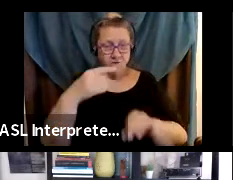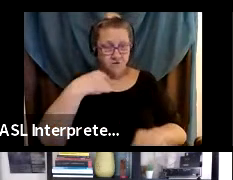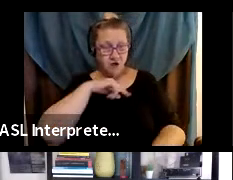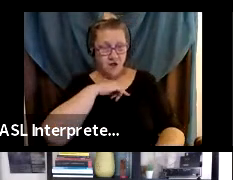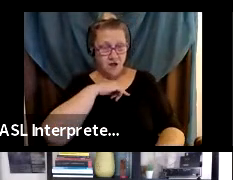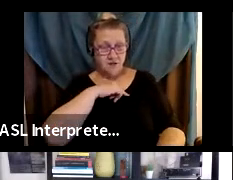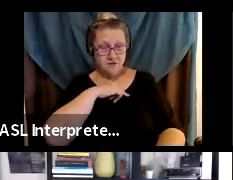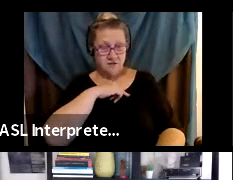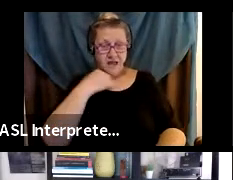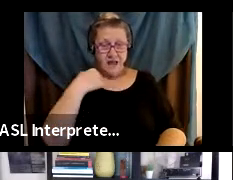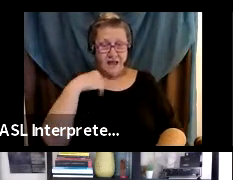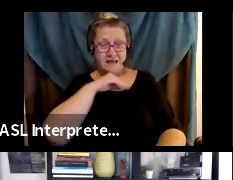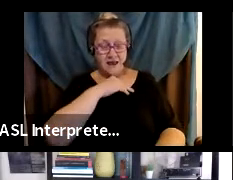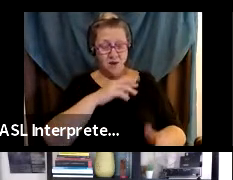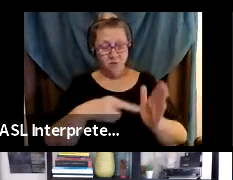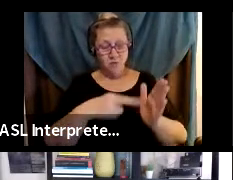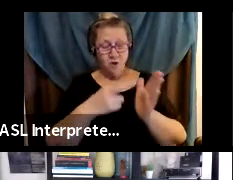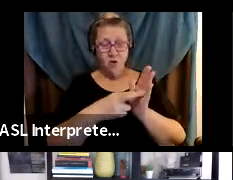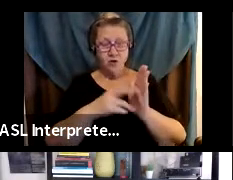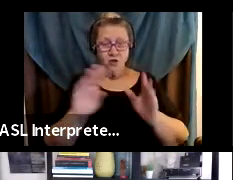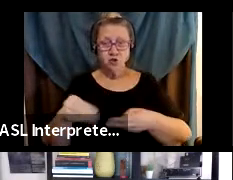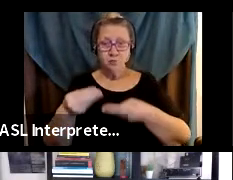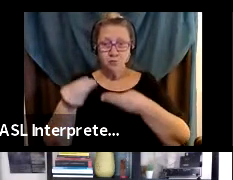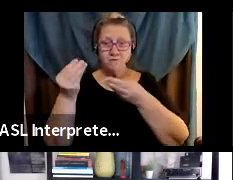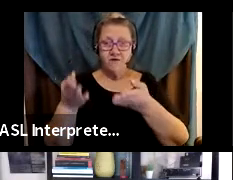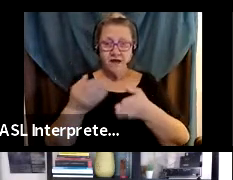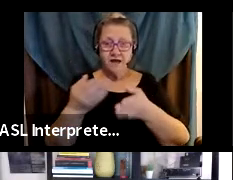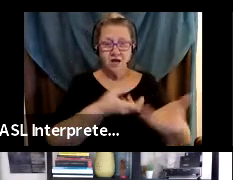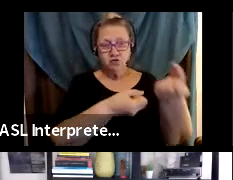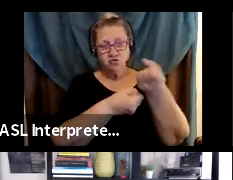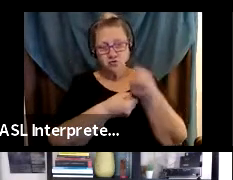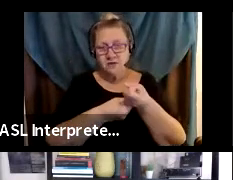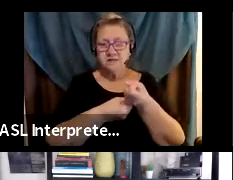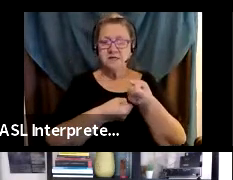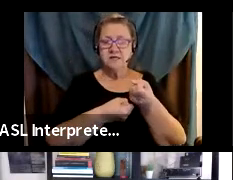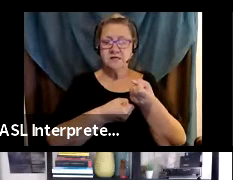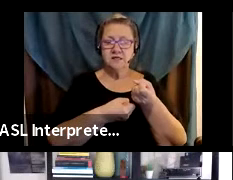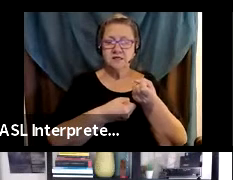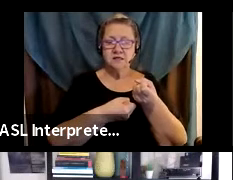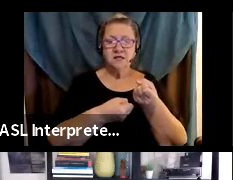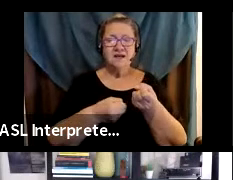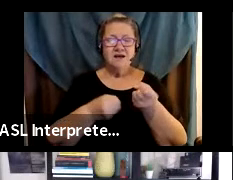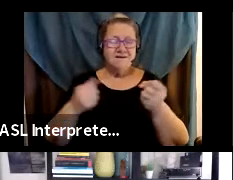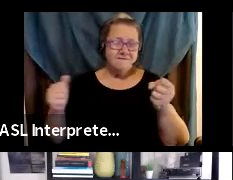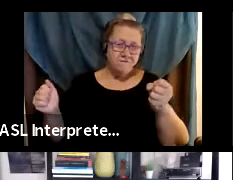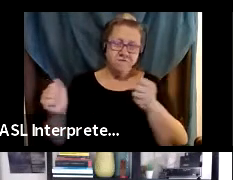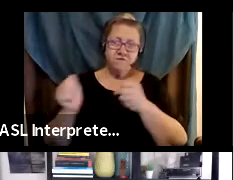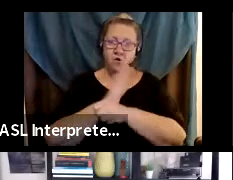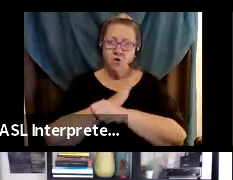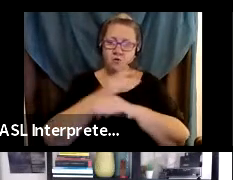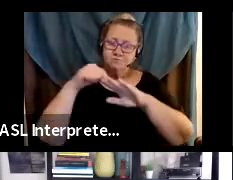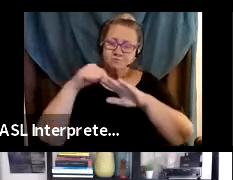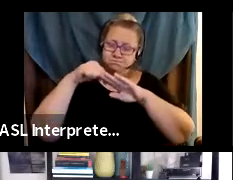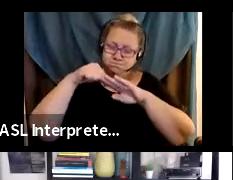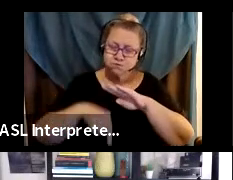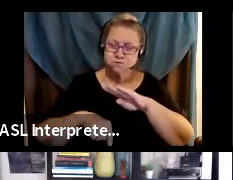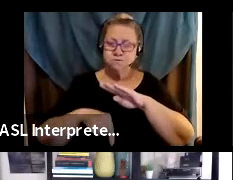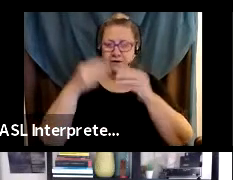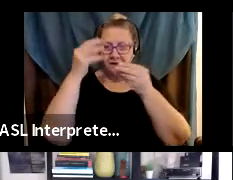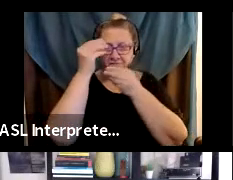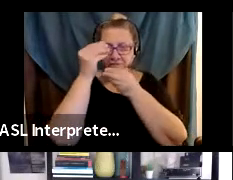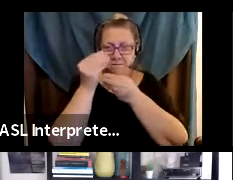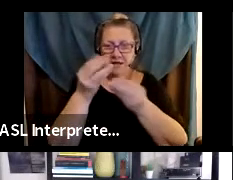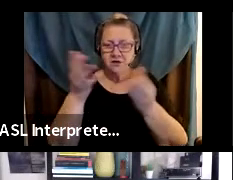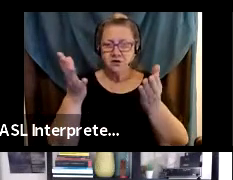provide trusted, rigorous information that people